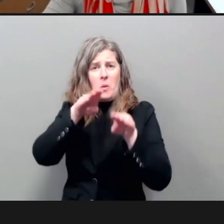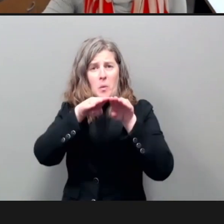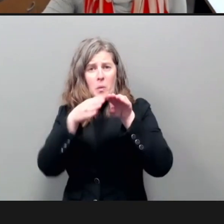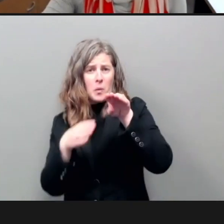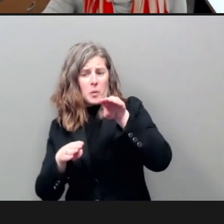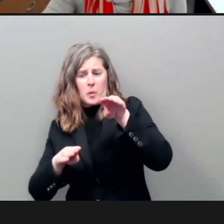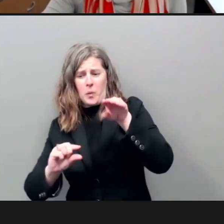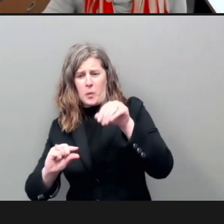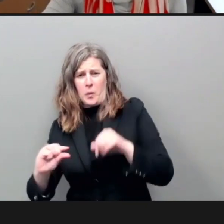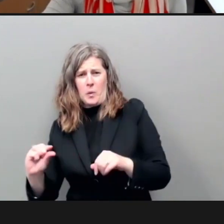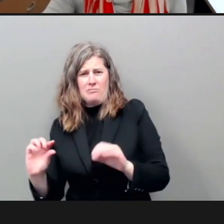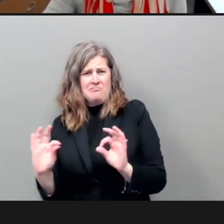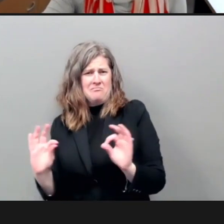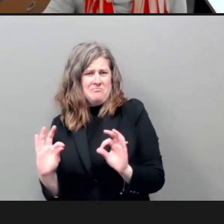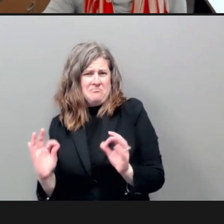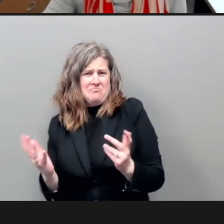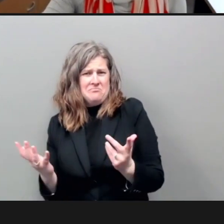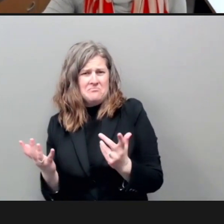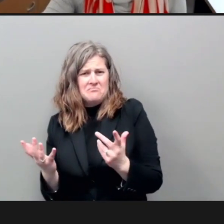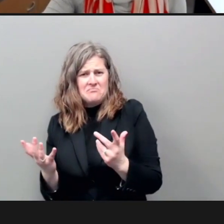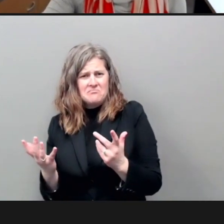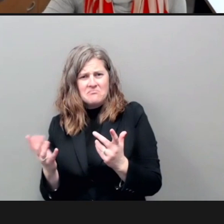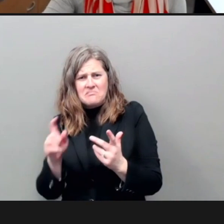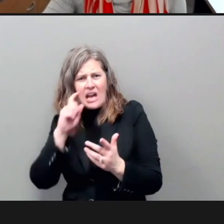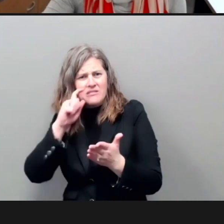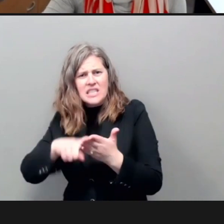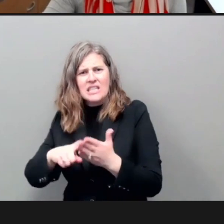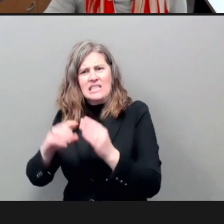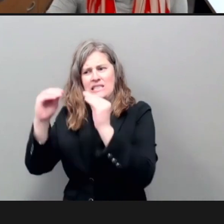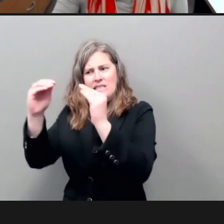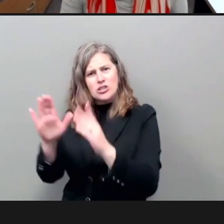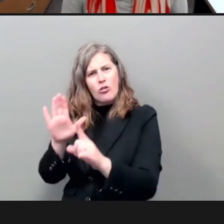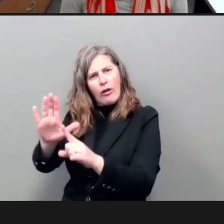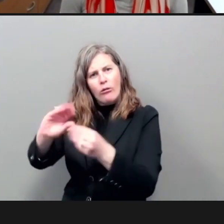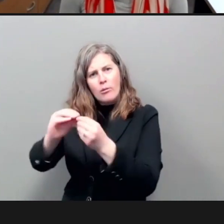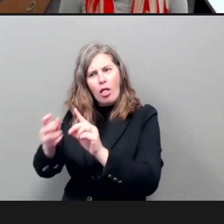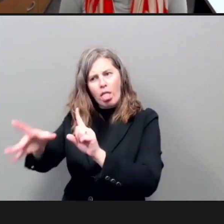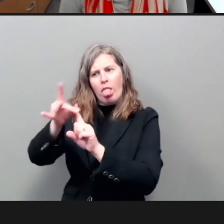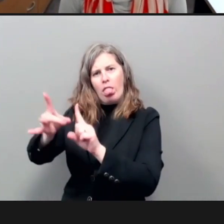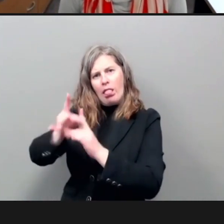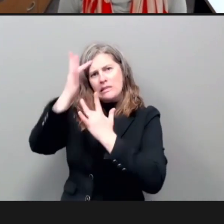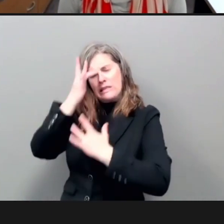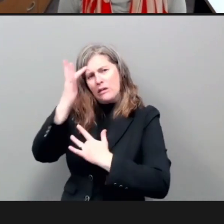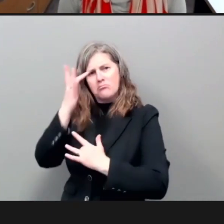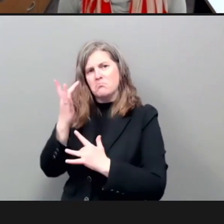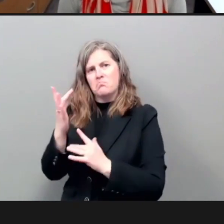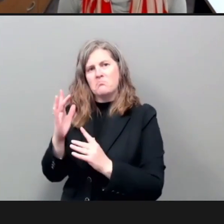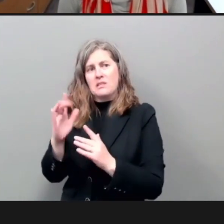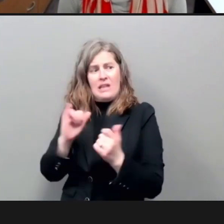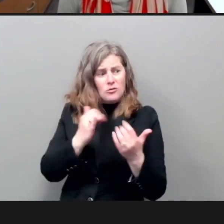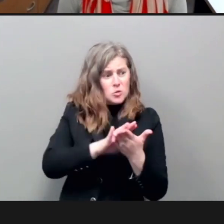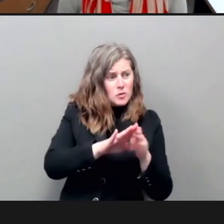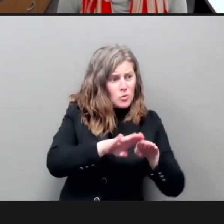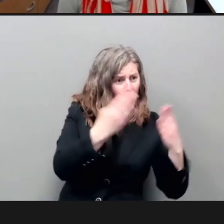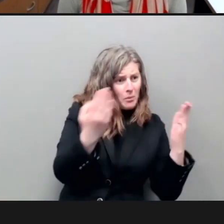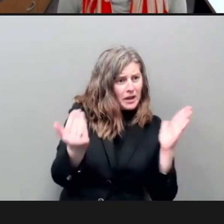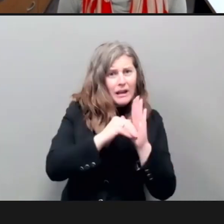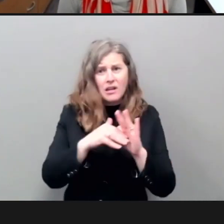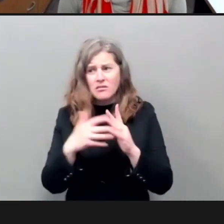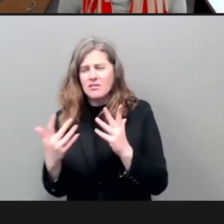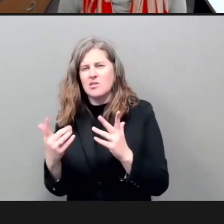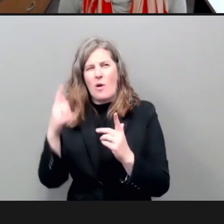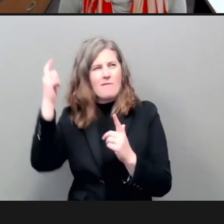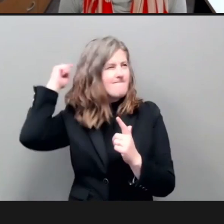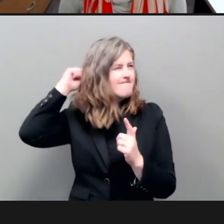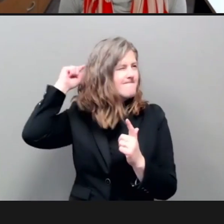almost inconsequential increase in teacher cases so far as schools have reopened. So somewhere in the back of my mind, I've got